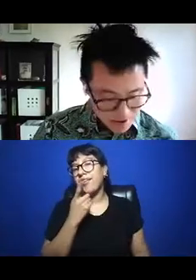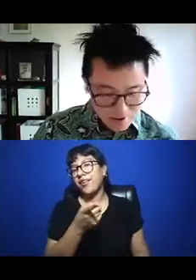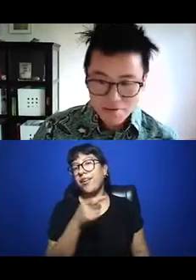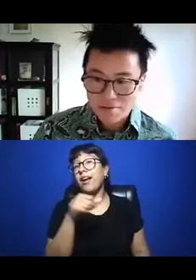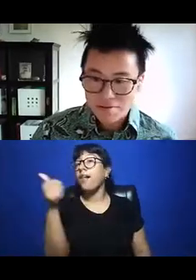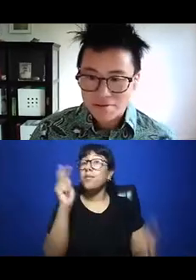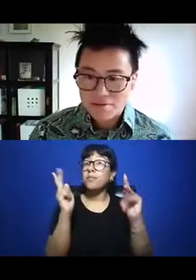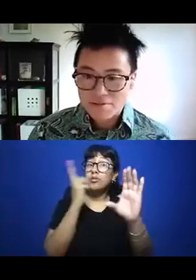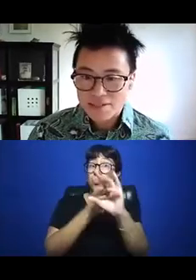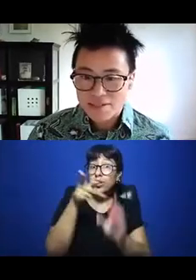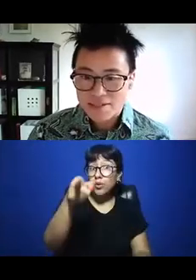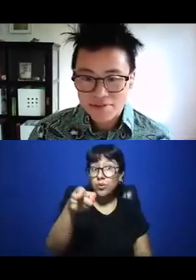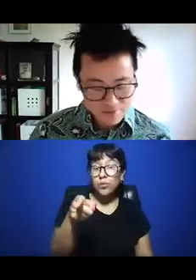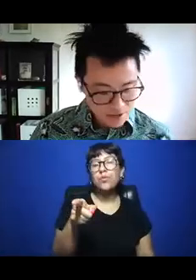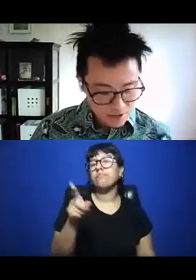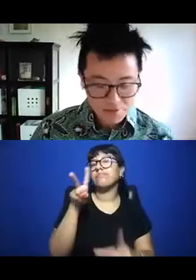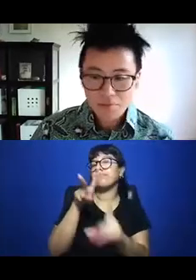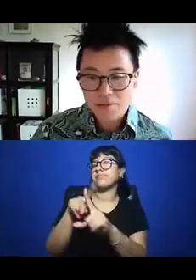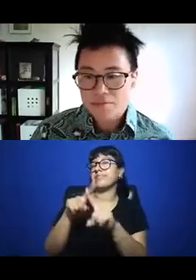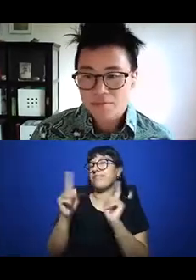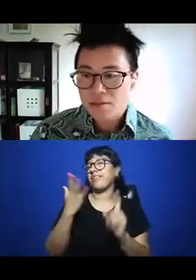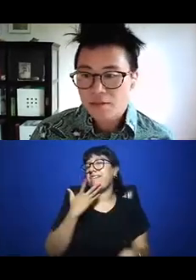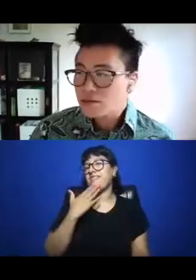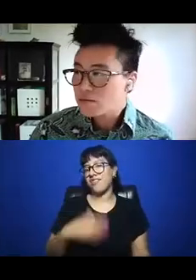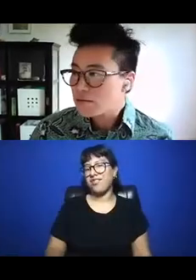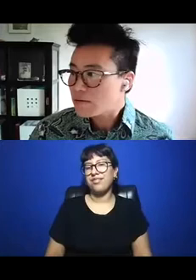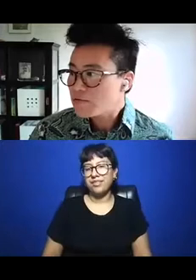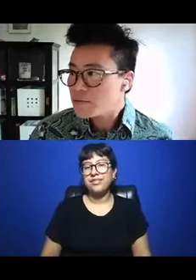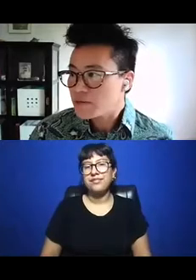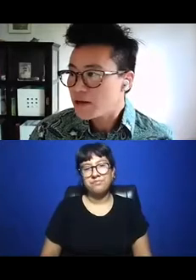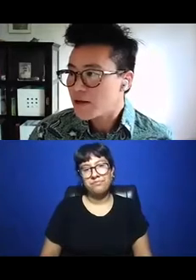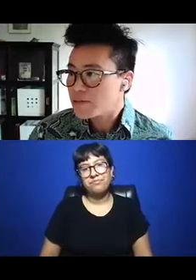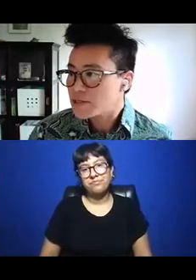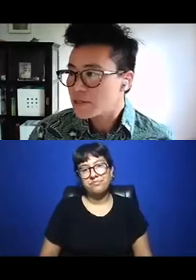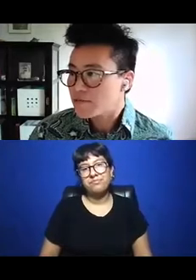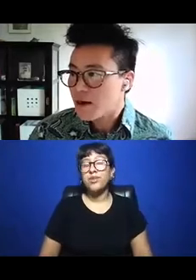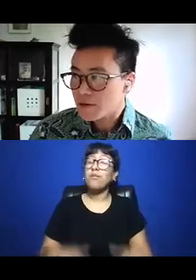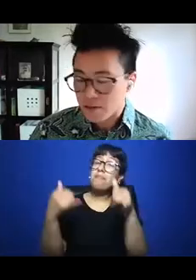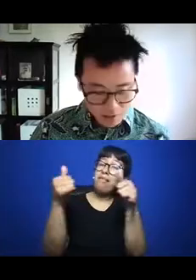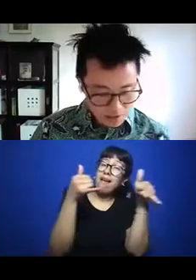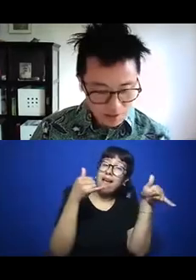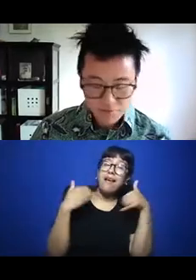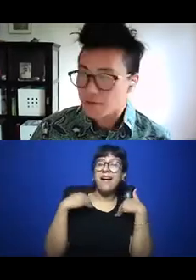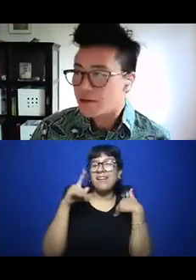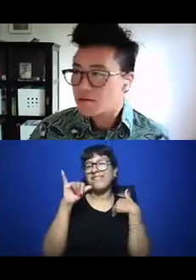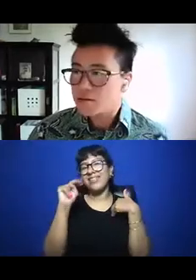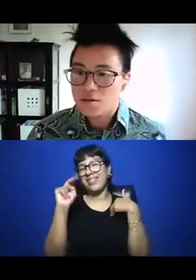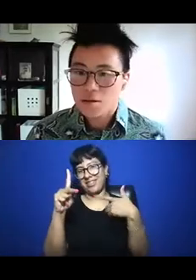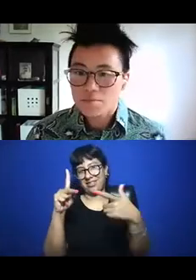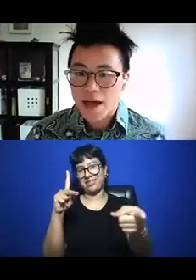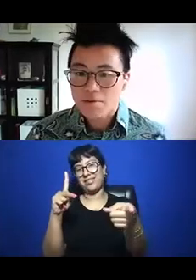jump in there, for instance, if you want to play around, there's a link for that one. Here's a link for